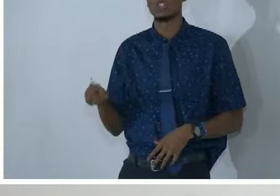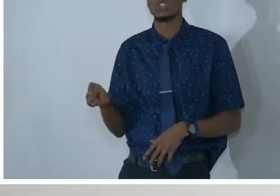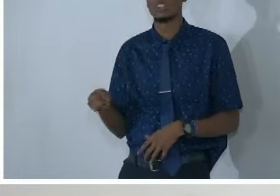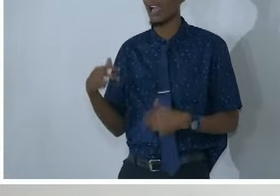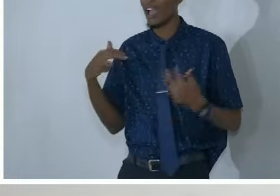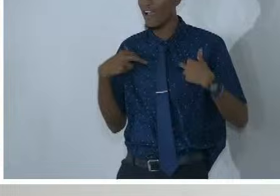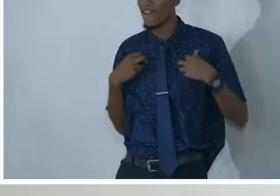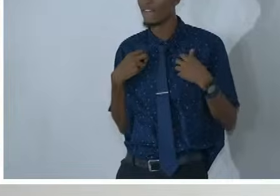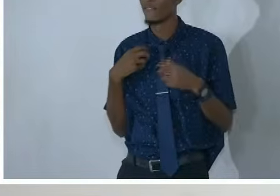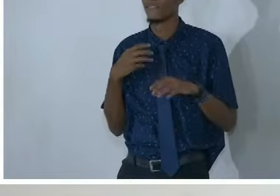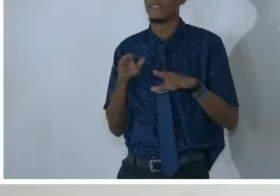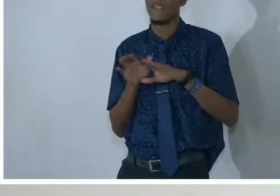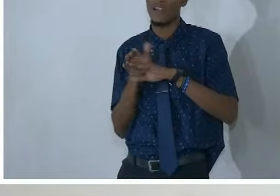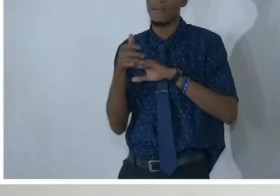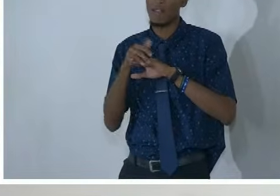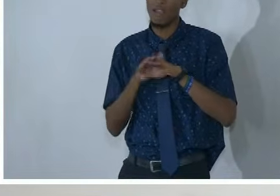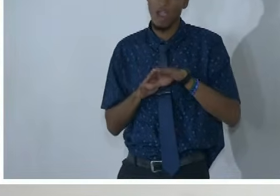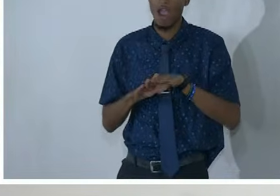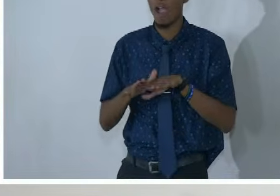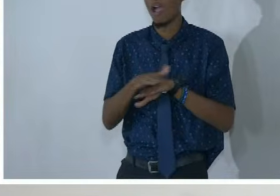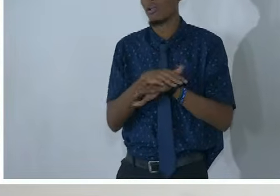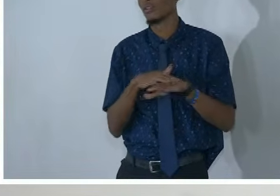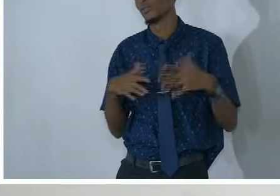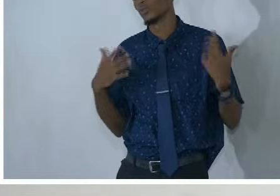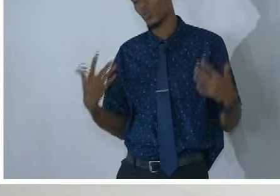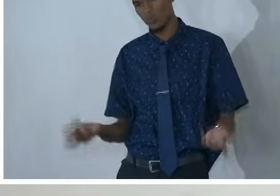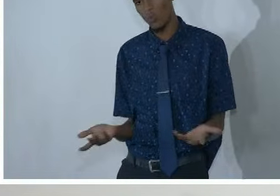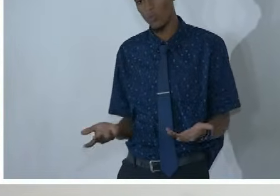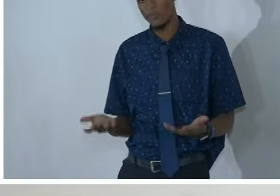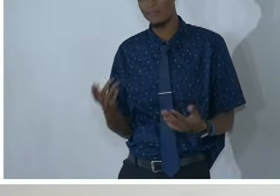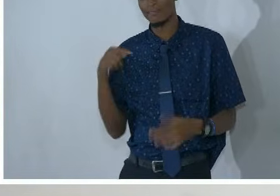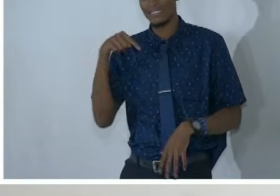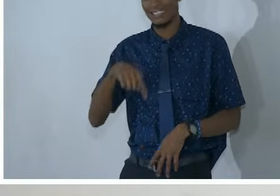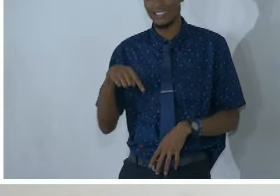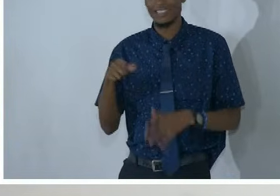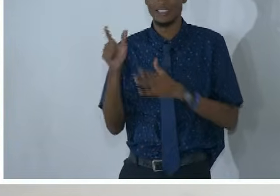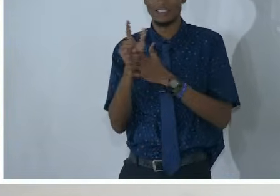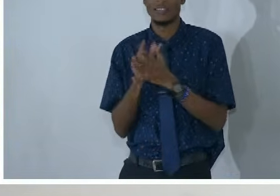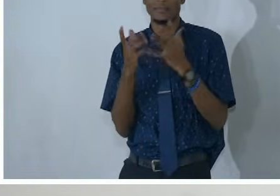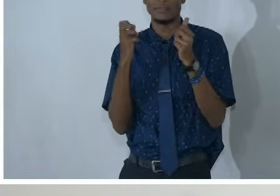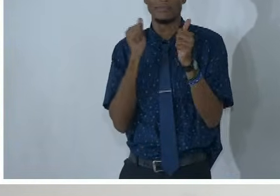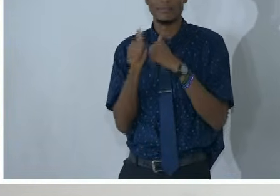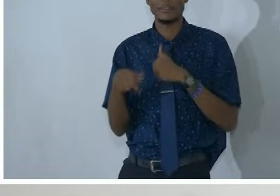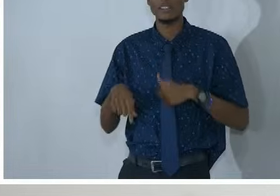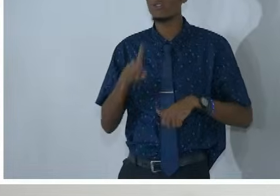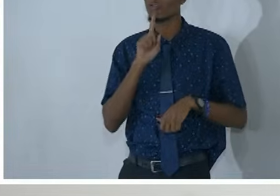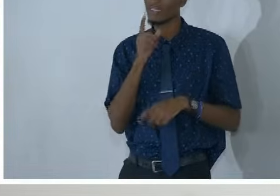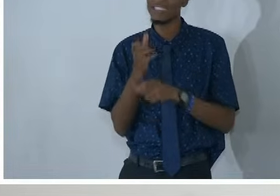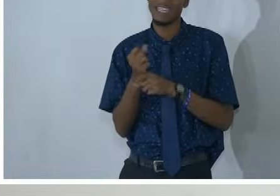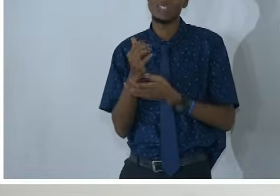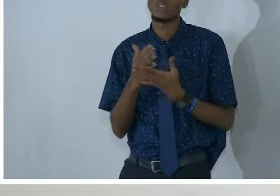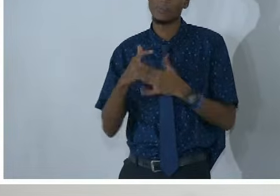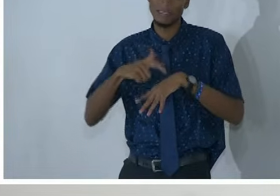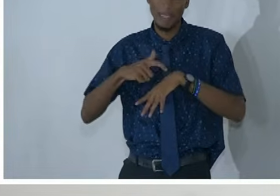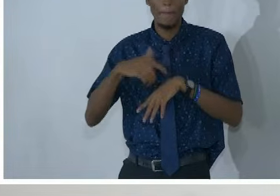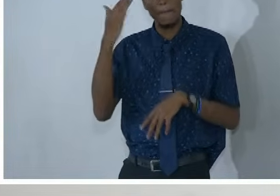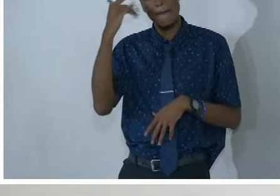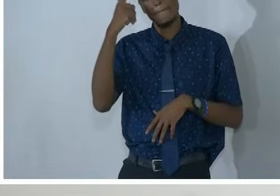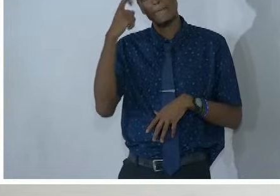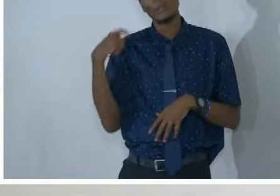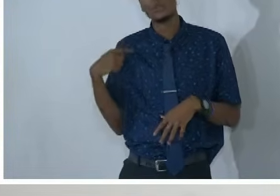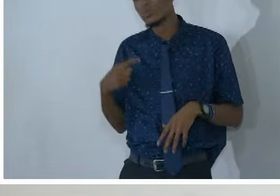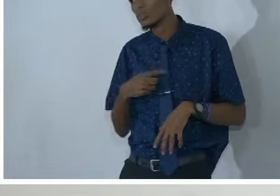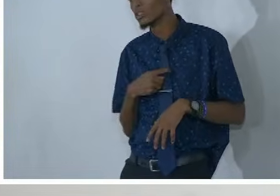across the island. So, colleagues, this is a bill which took some time because we bounced it